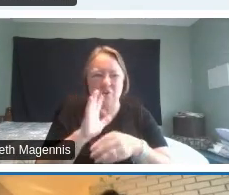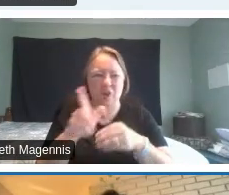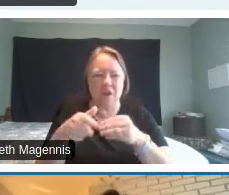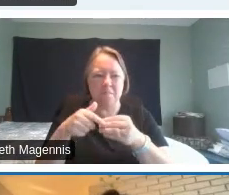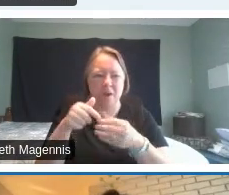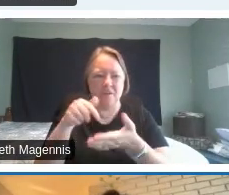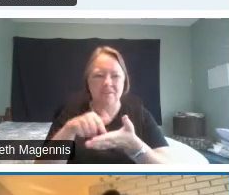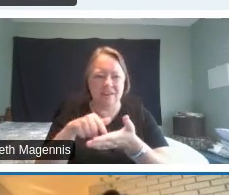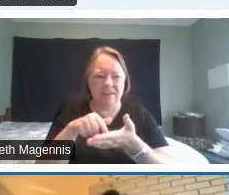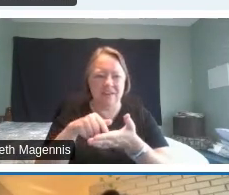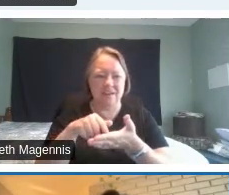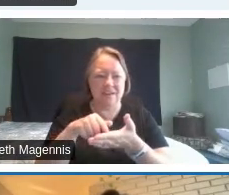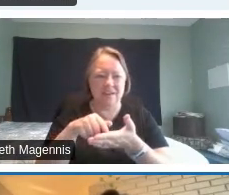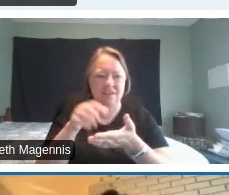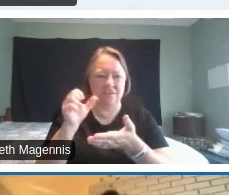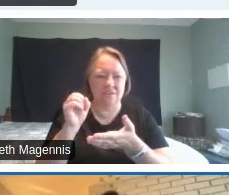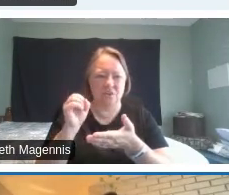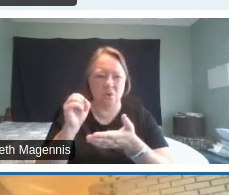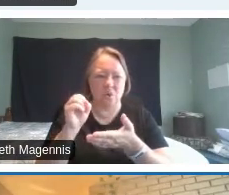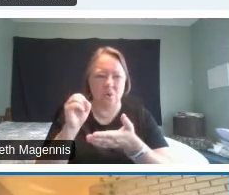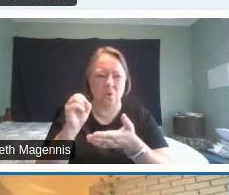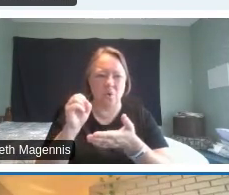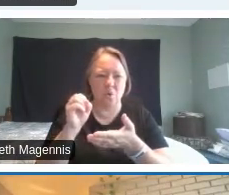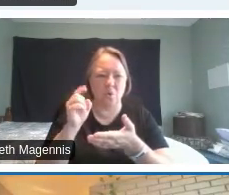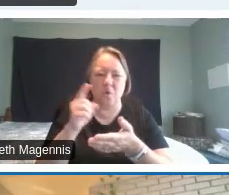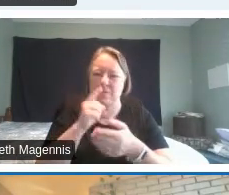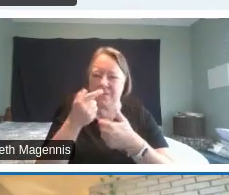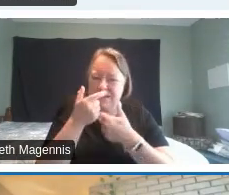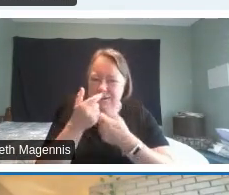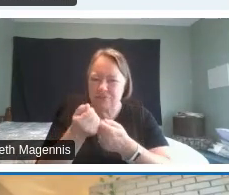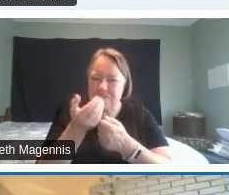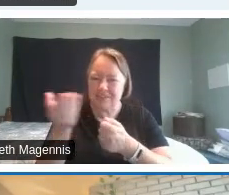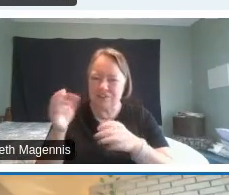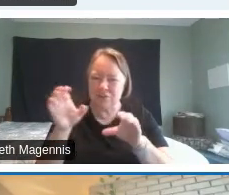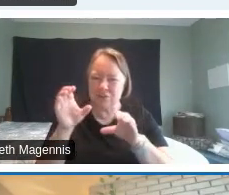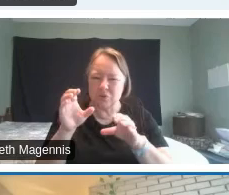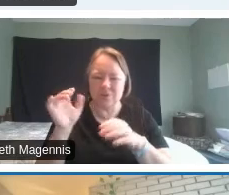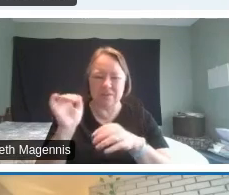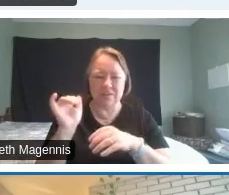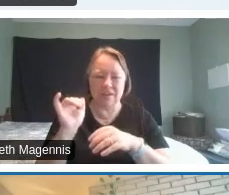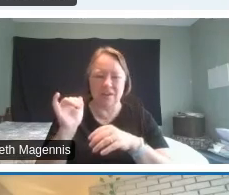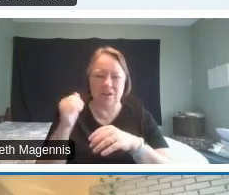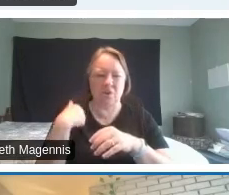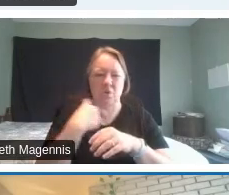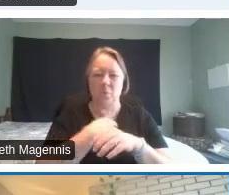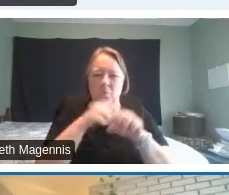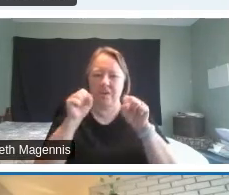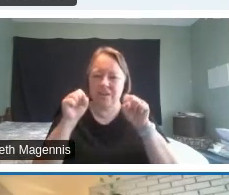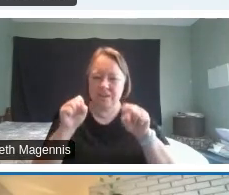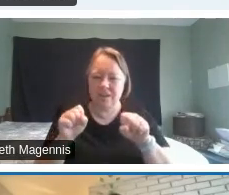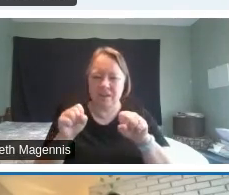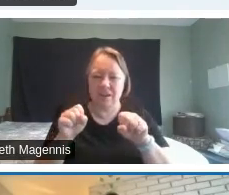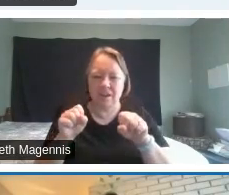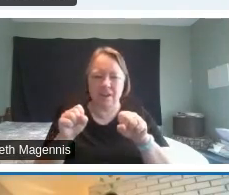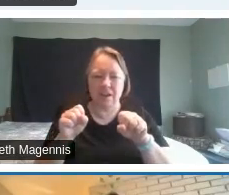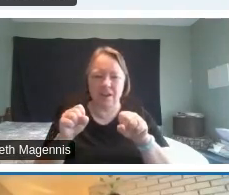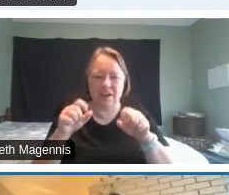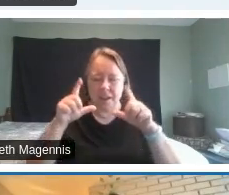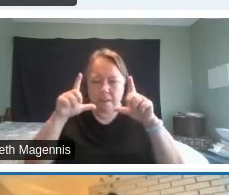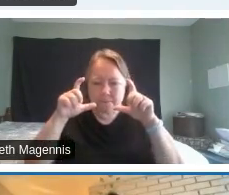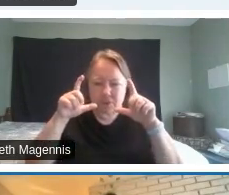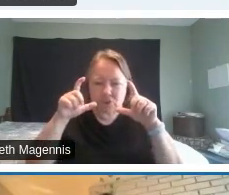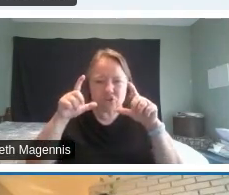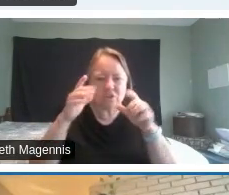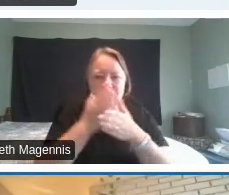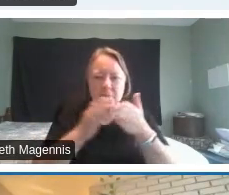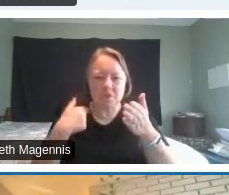it. So one very interesting thing to do is just we can, take a photo of something that